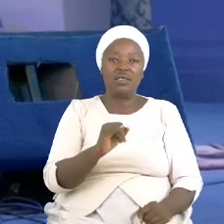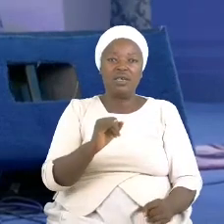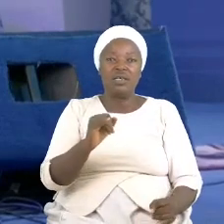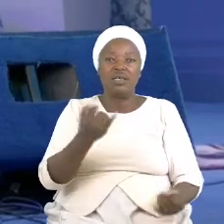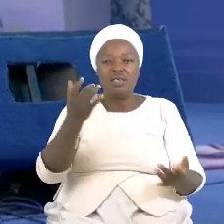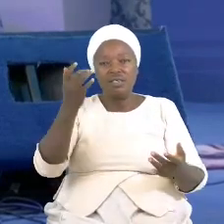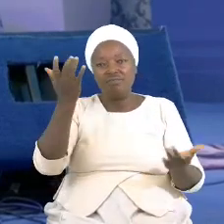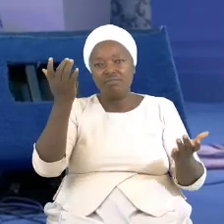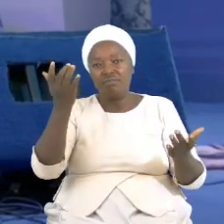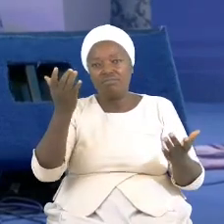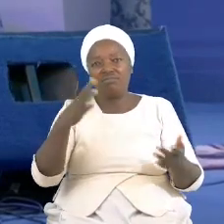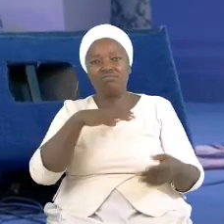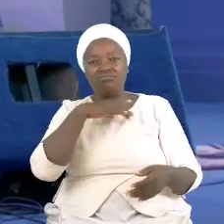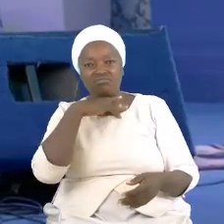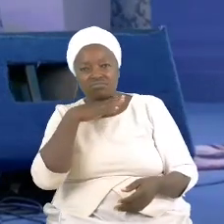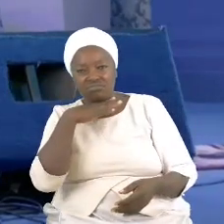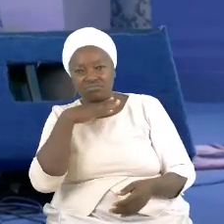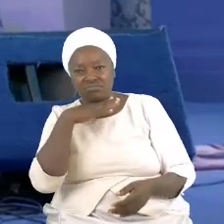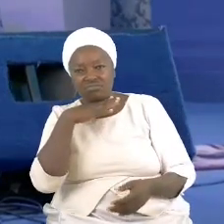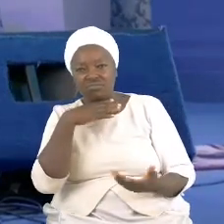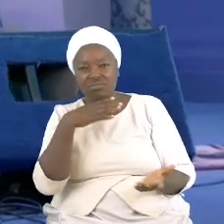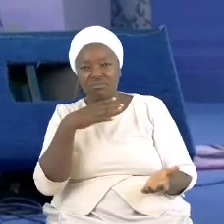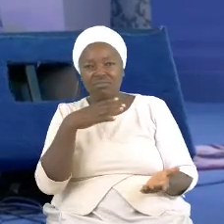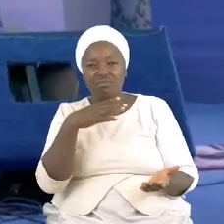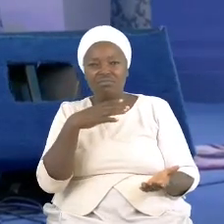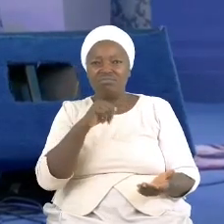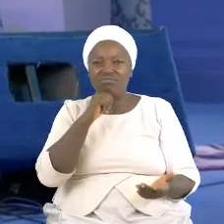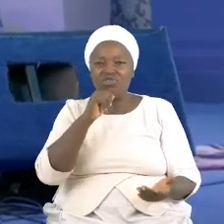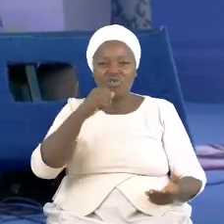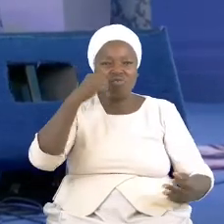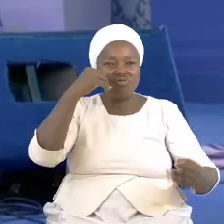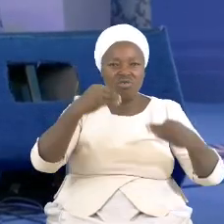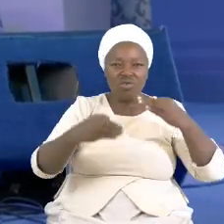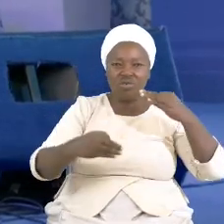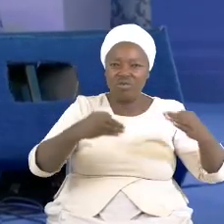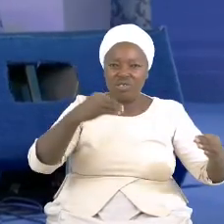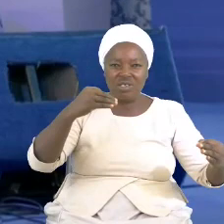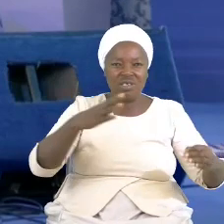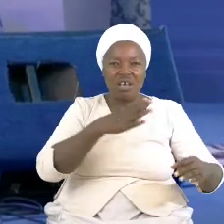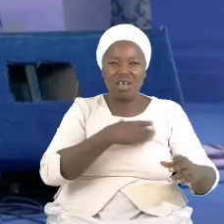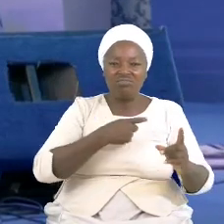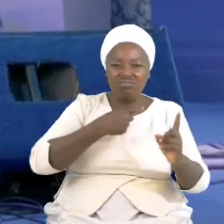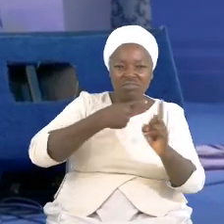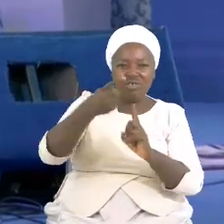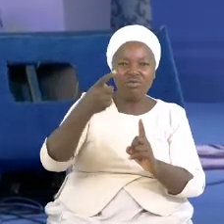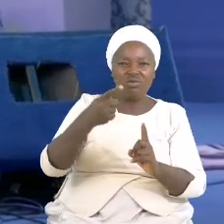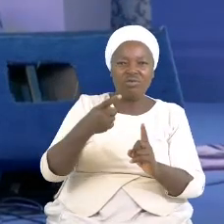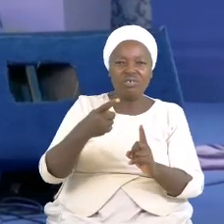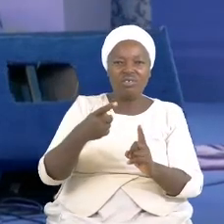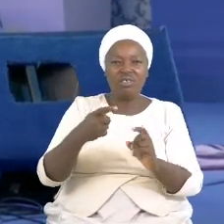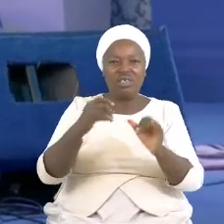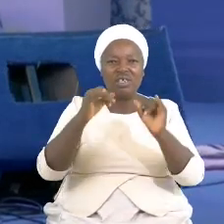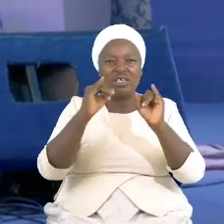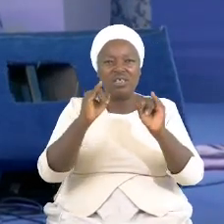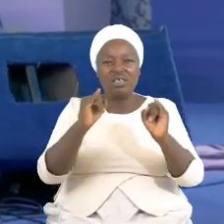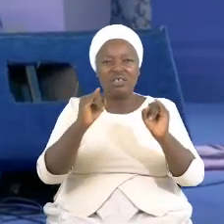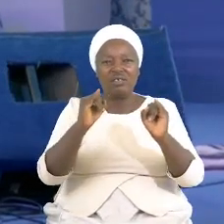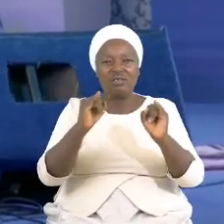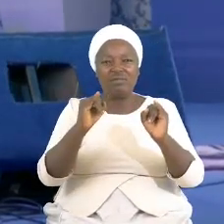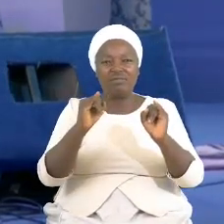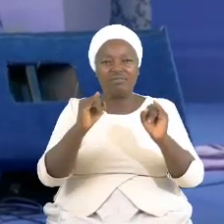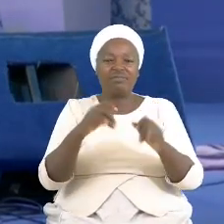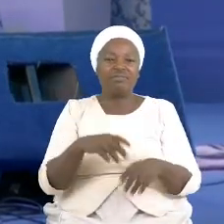injustice, injury. Have you noticed in life that you have that injury? Sometimes there's a